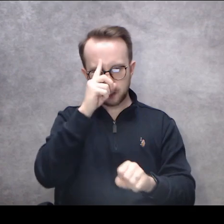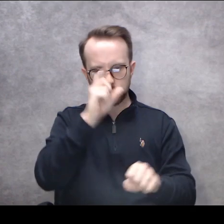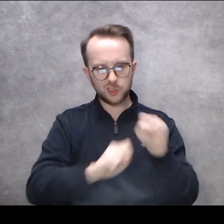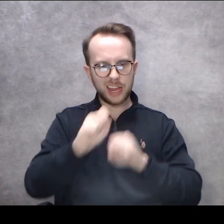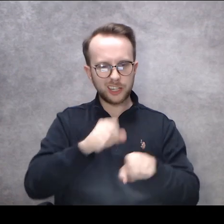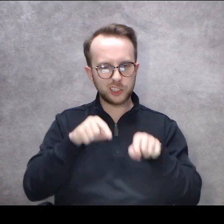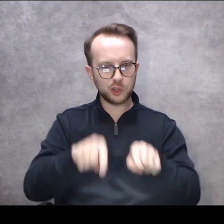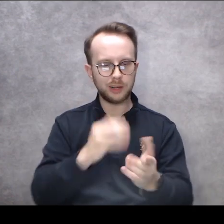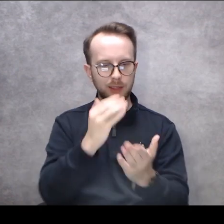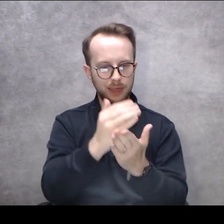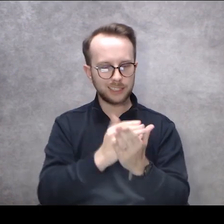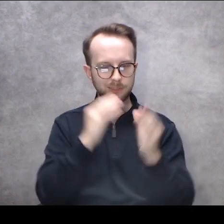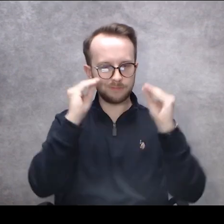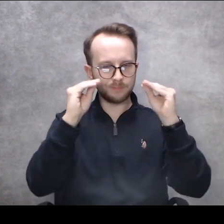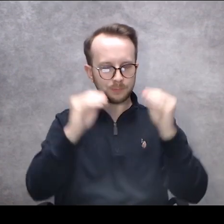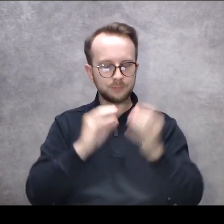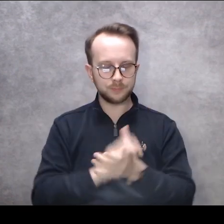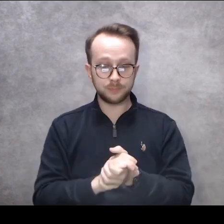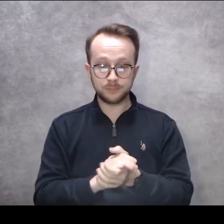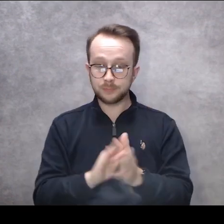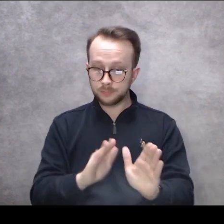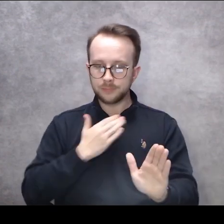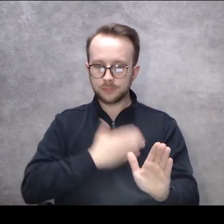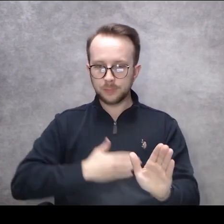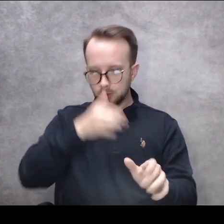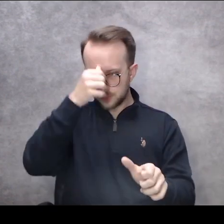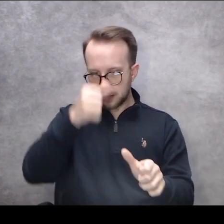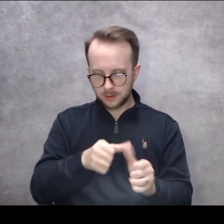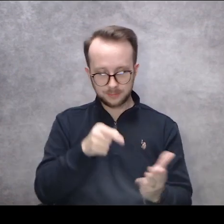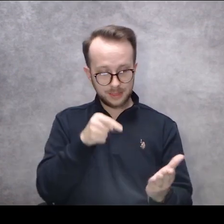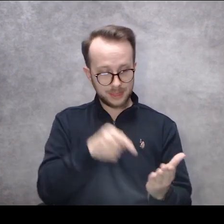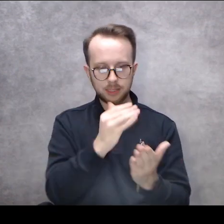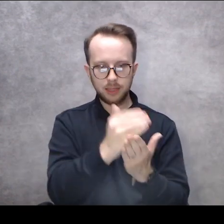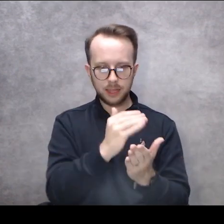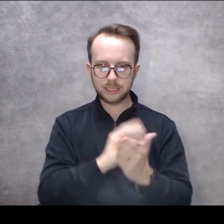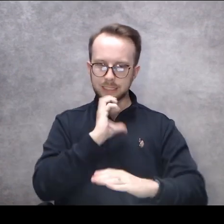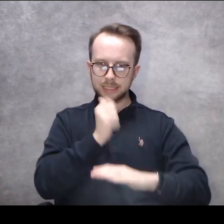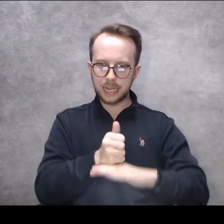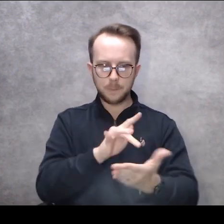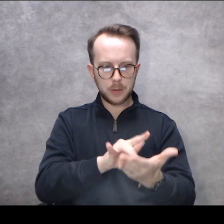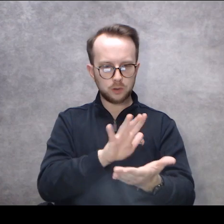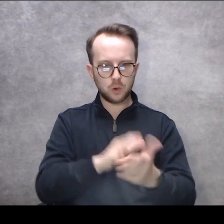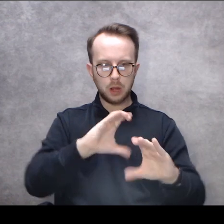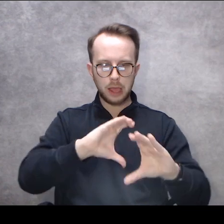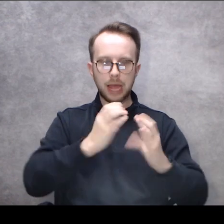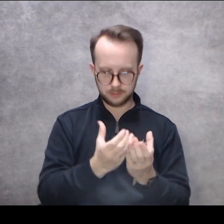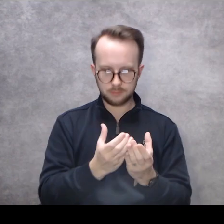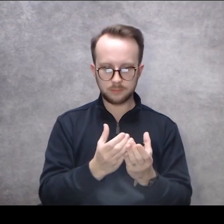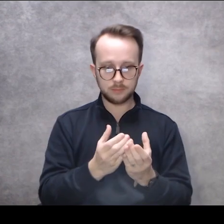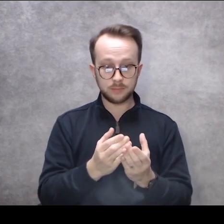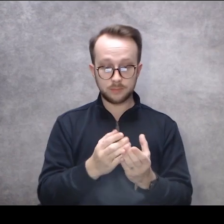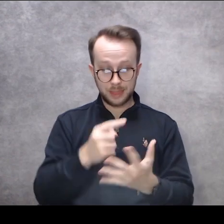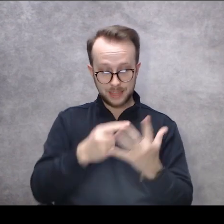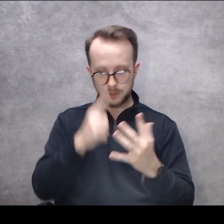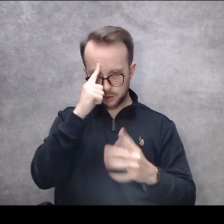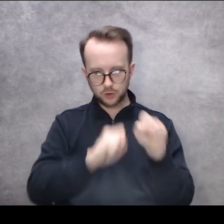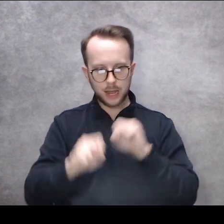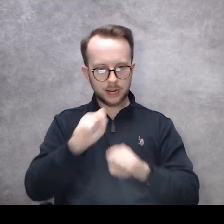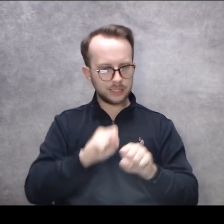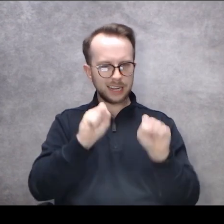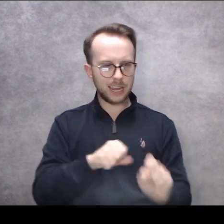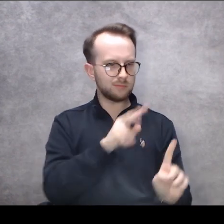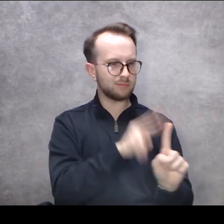lesson. Please remember, even though this lesson is set in a middle school classroom, the strategies provided can be used in